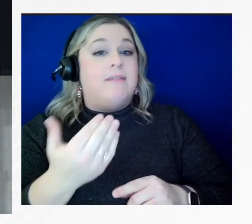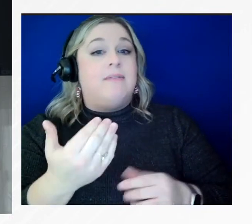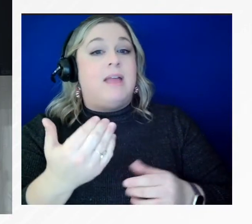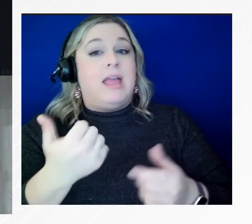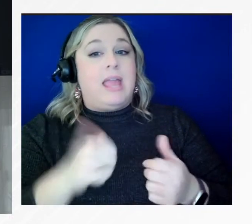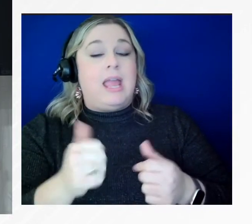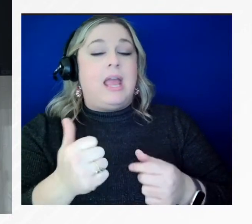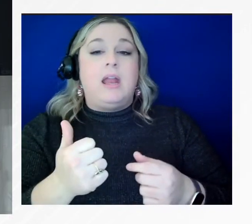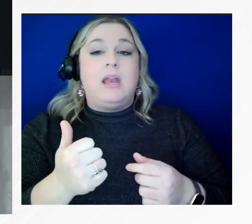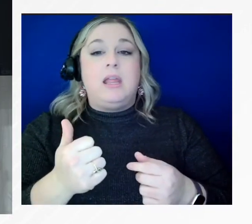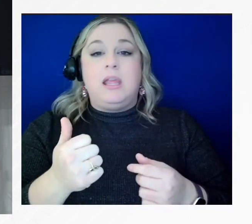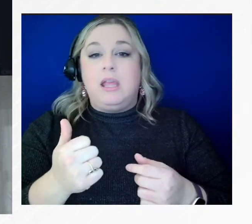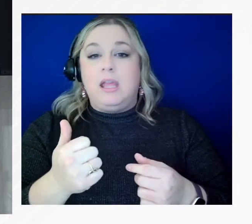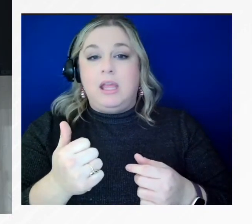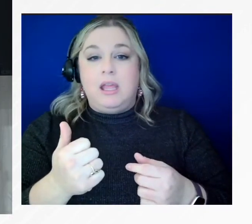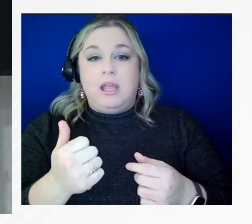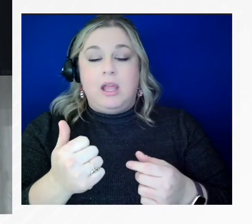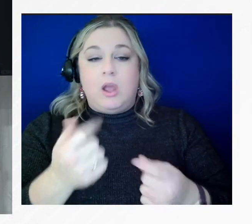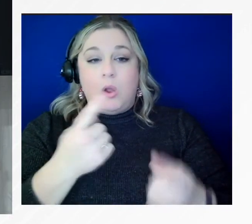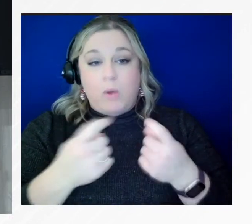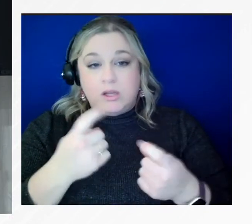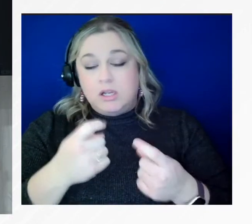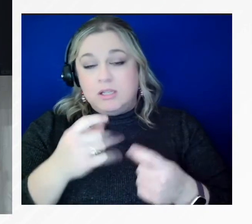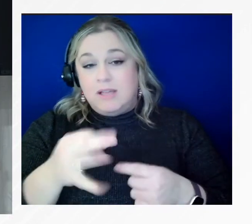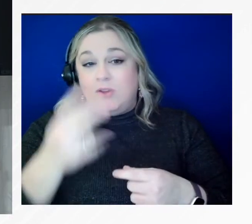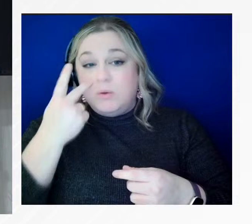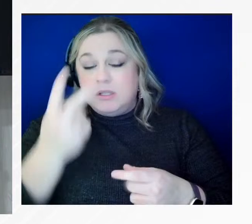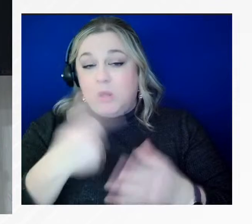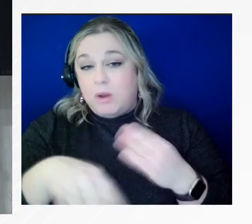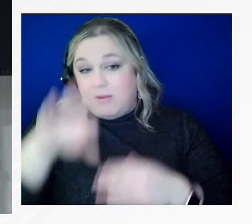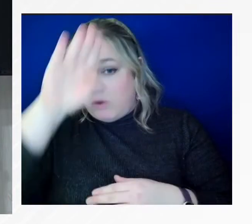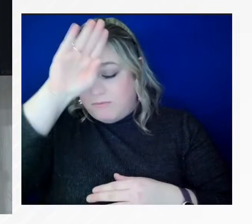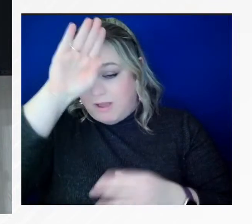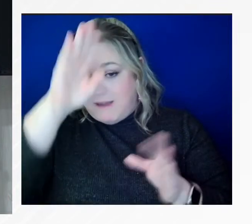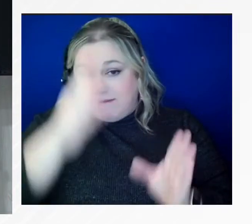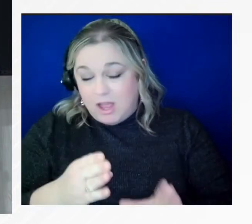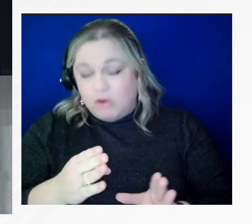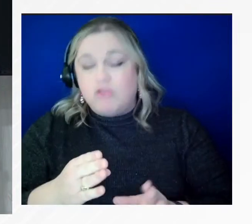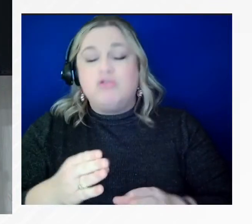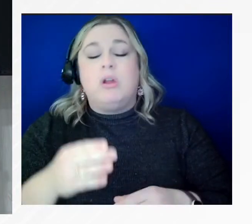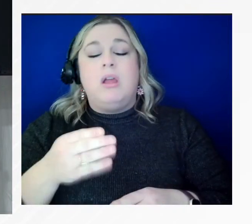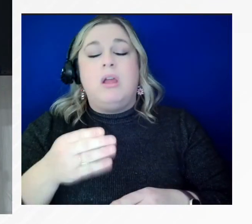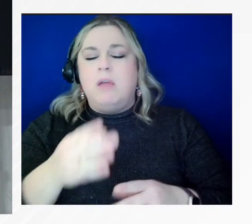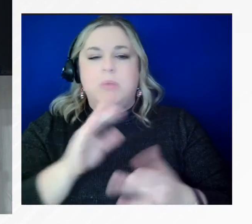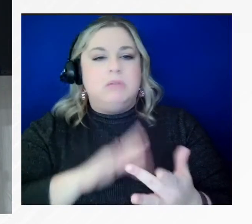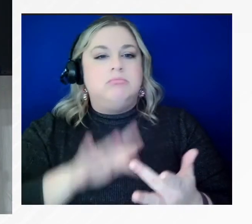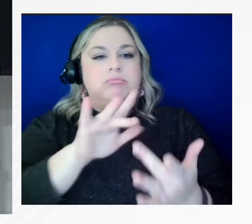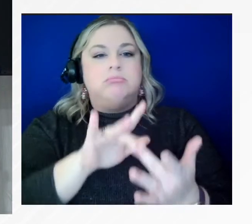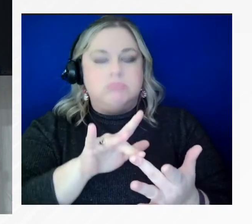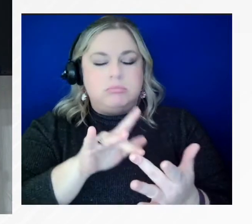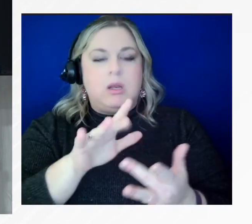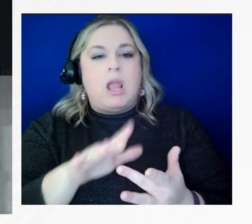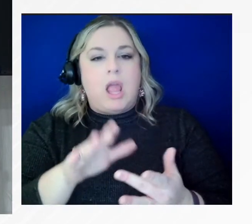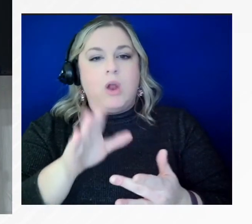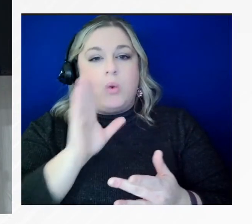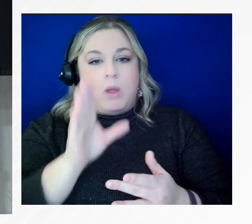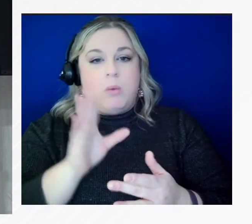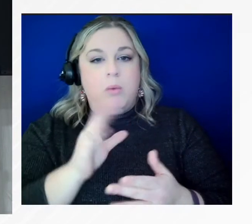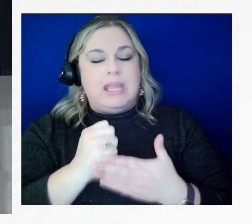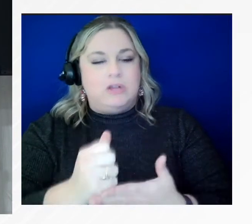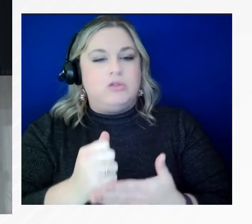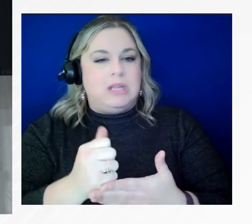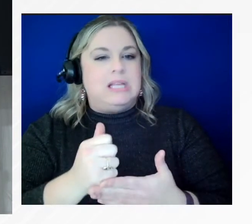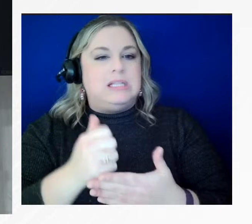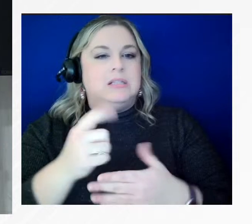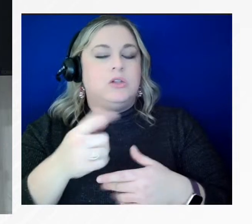within the area and you see one of your firefighters out there, please reach out to them so we can get you the assistance you may need or give